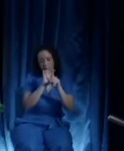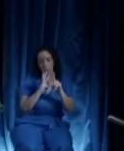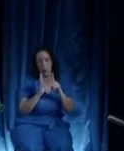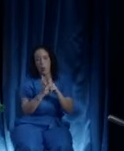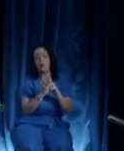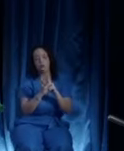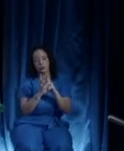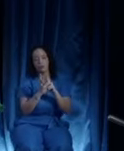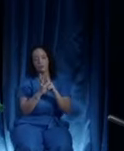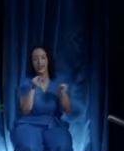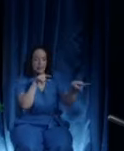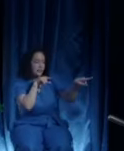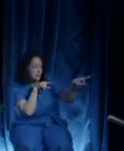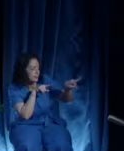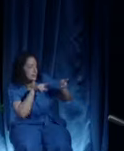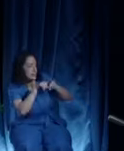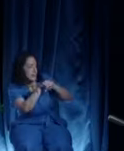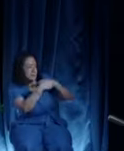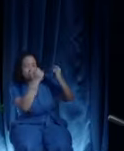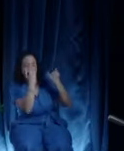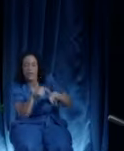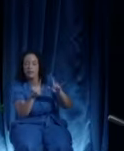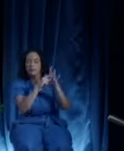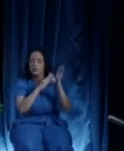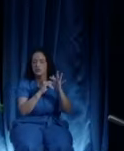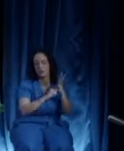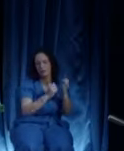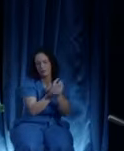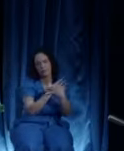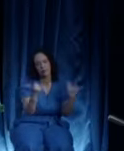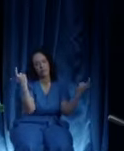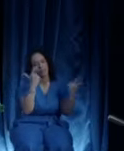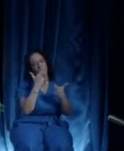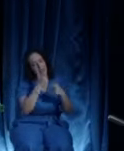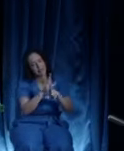that don't work. So you have, like, with James, there were several very funny ones of